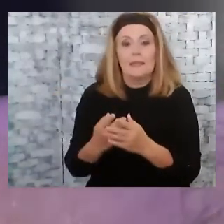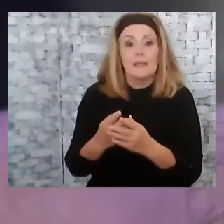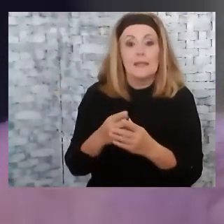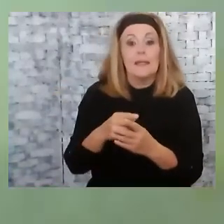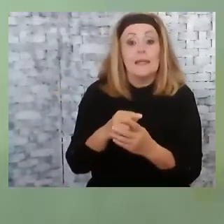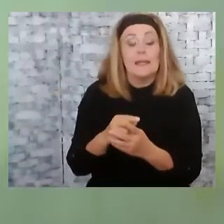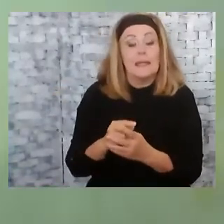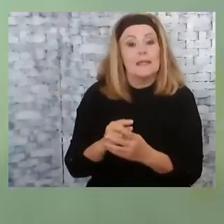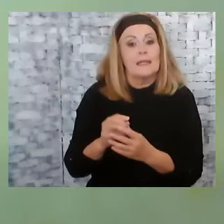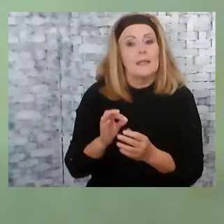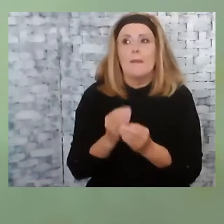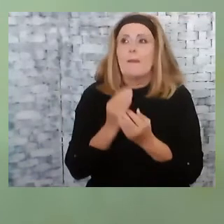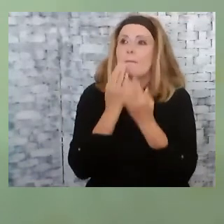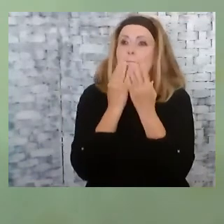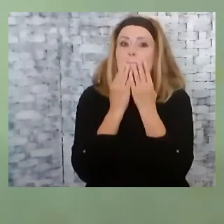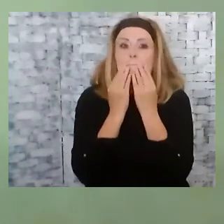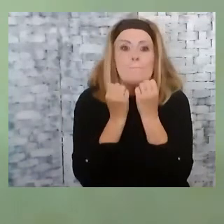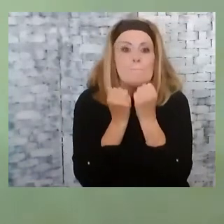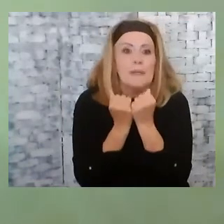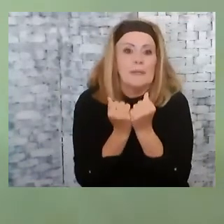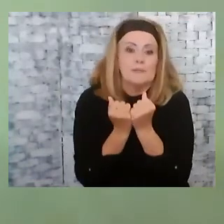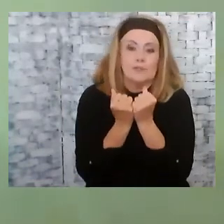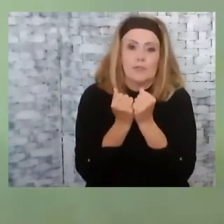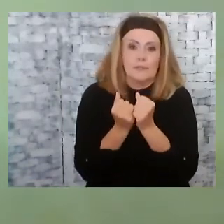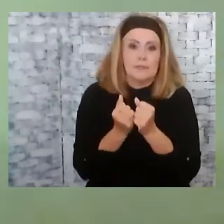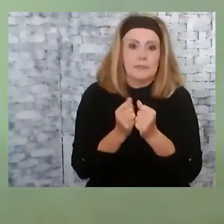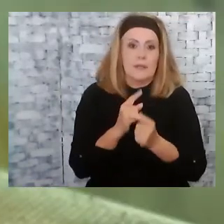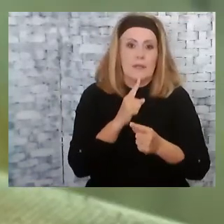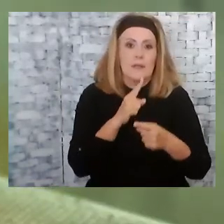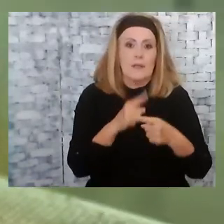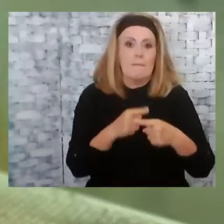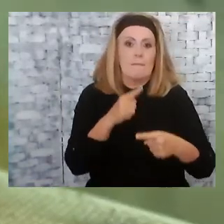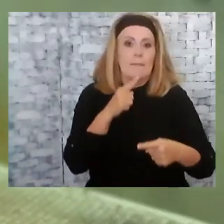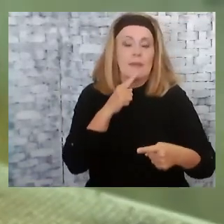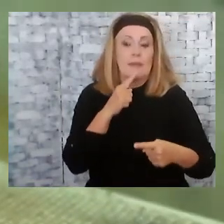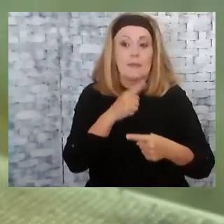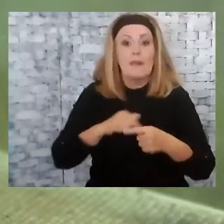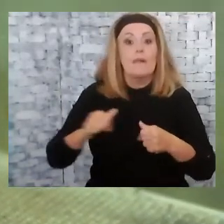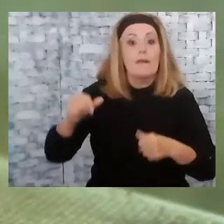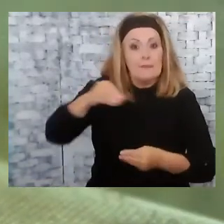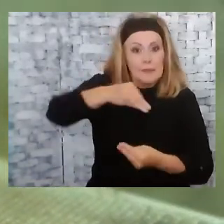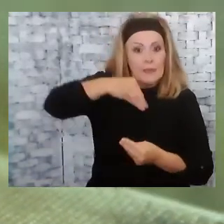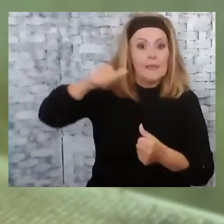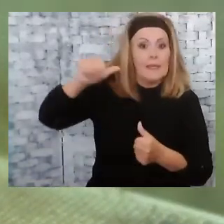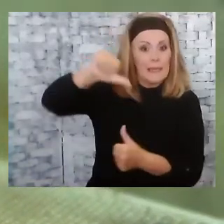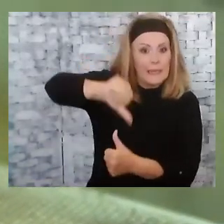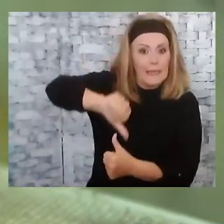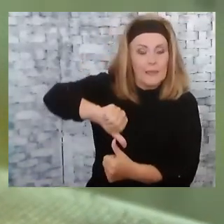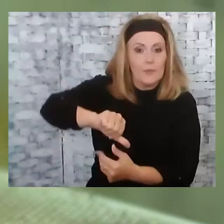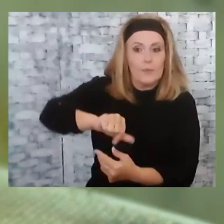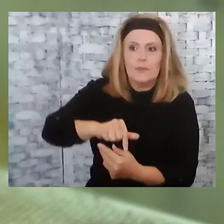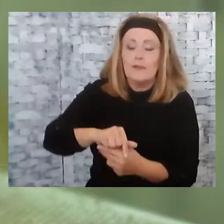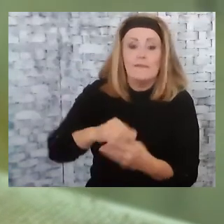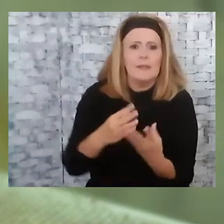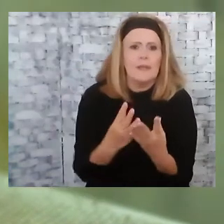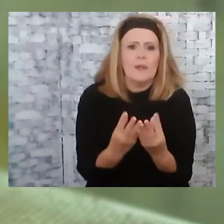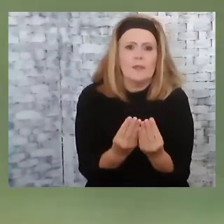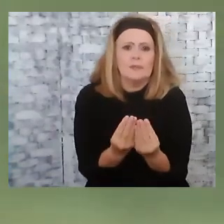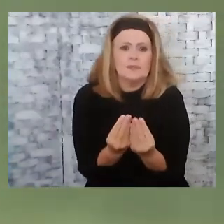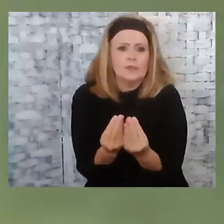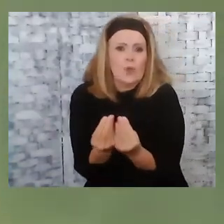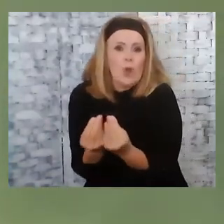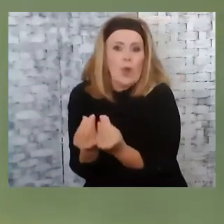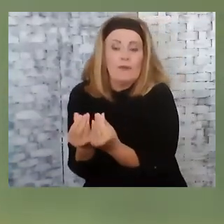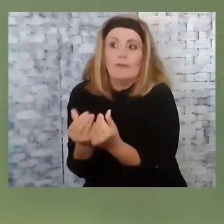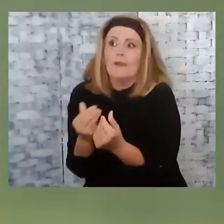mantle where an acid solution is used to dissolve the metals into a liquid form. Once the metals are fully dissolved, chemists